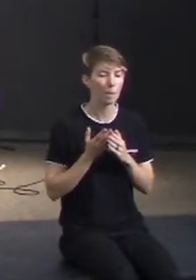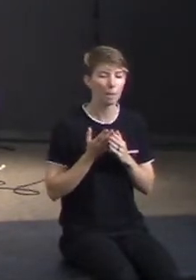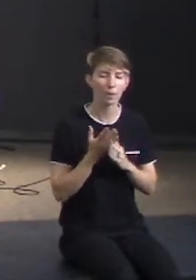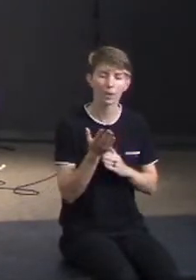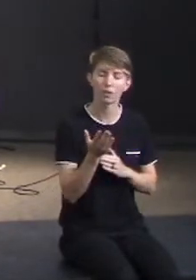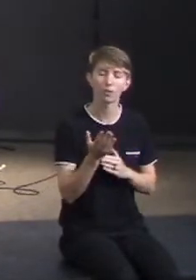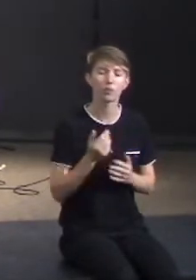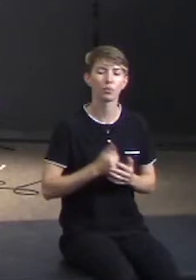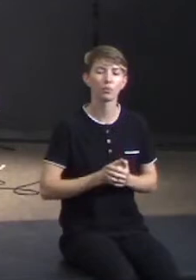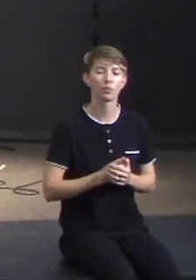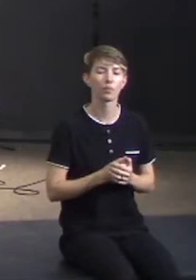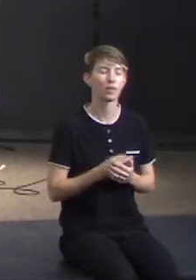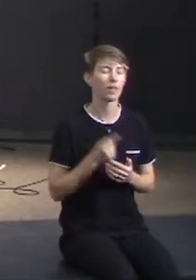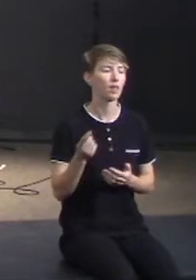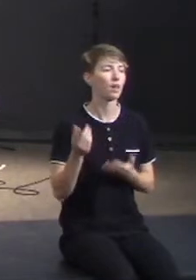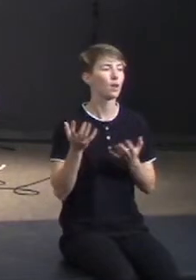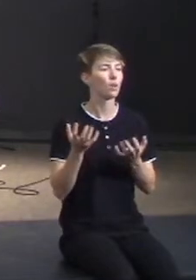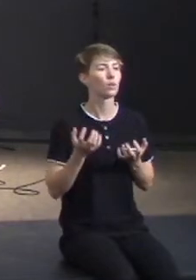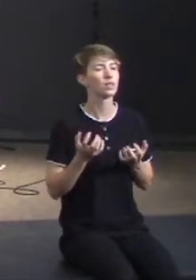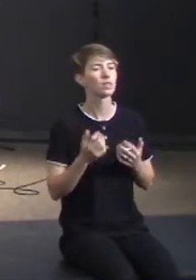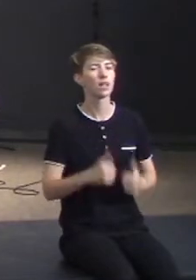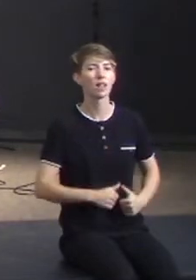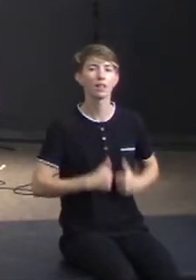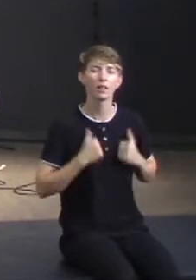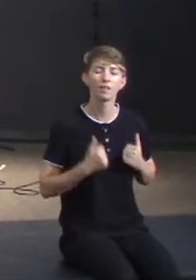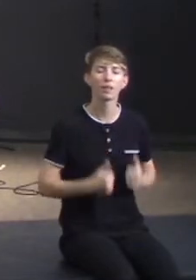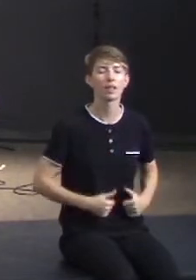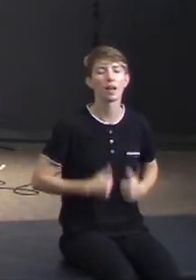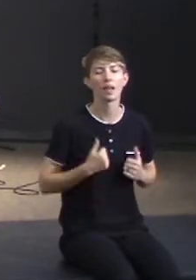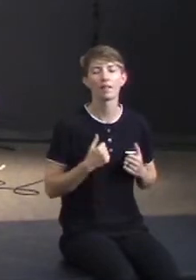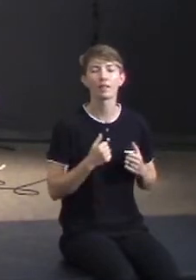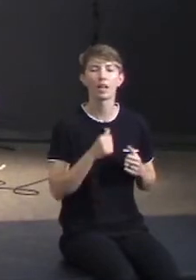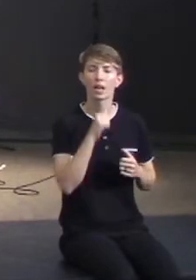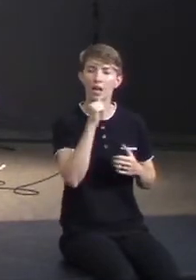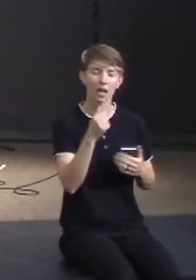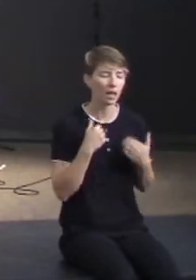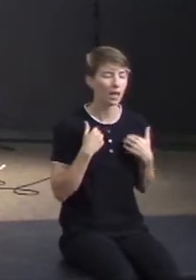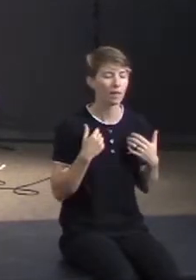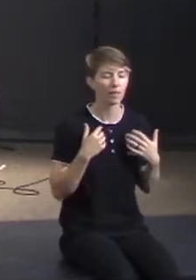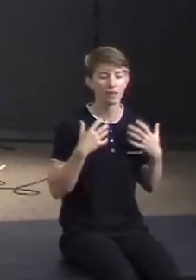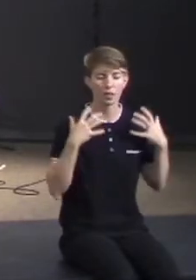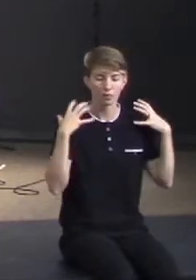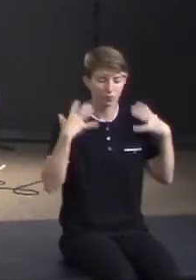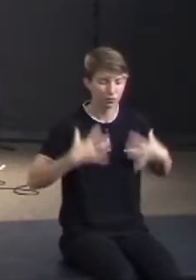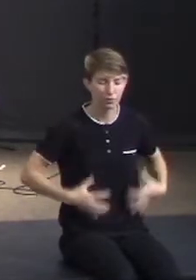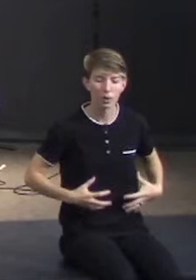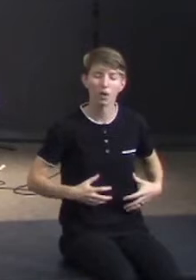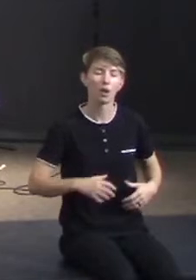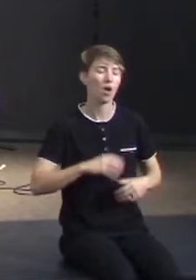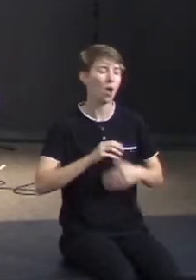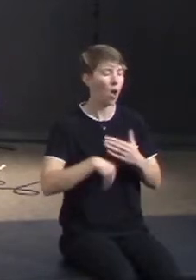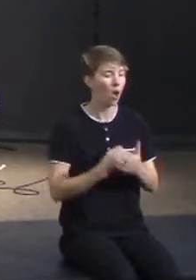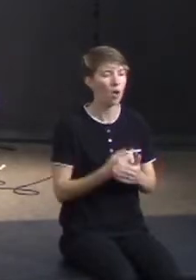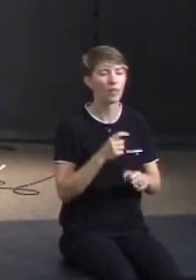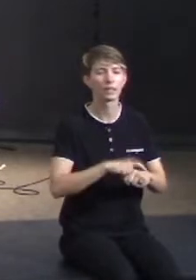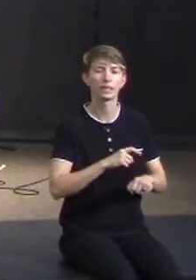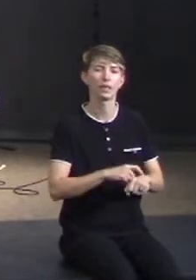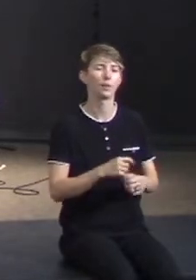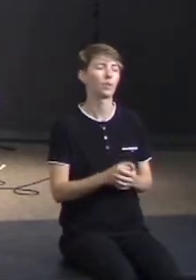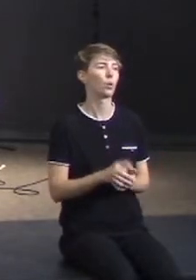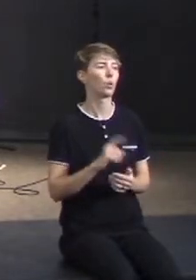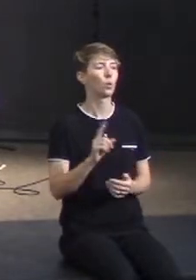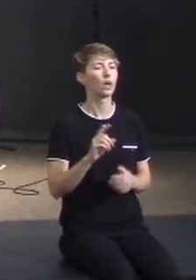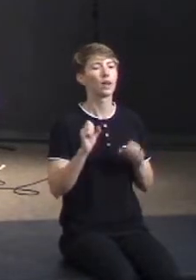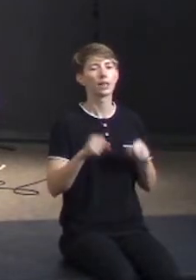They want to be able to live life without the armor on all the time. Where can I go to just let it